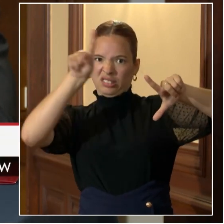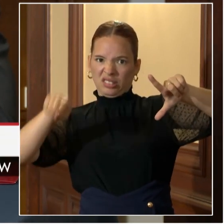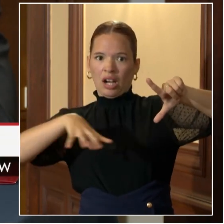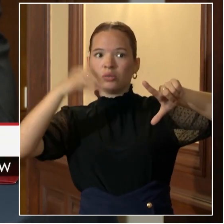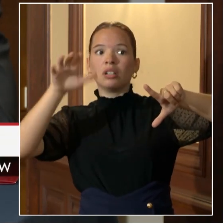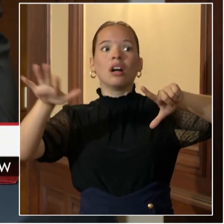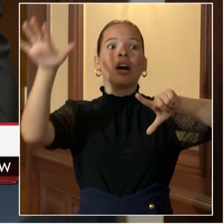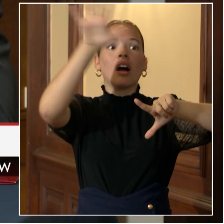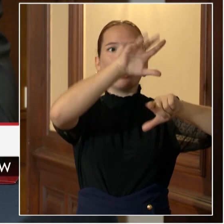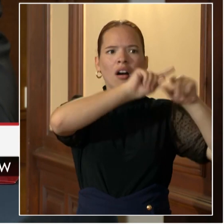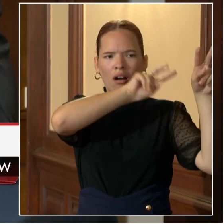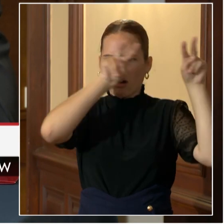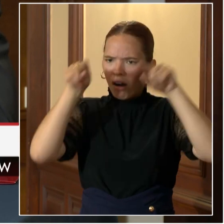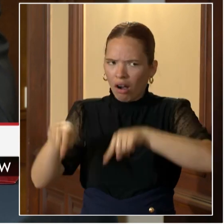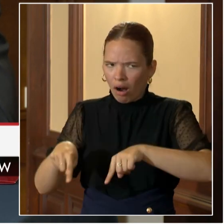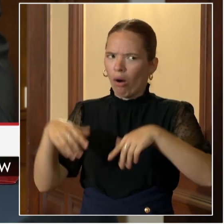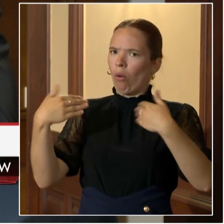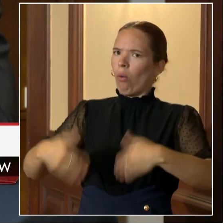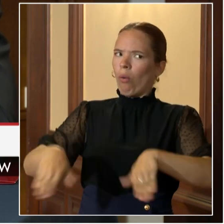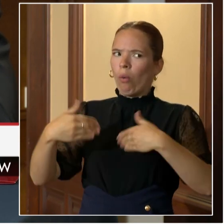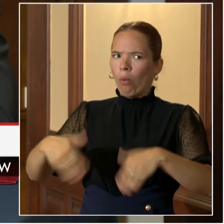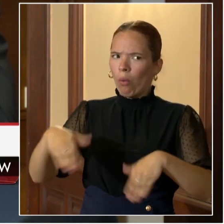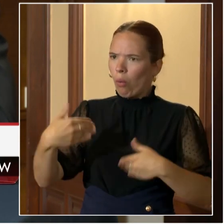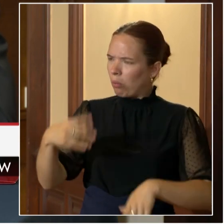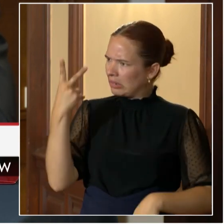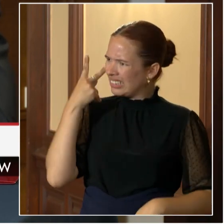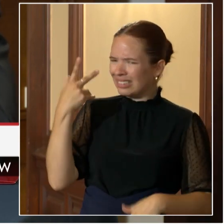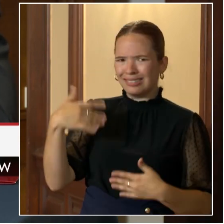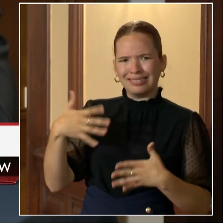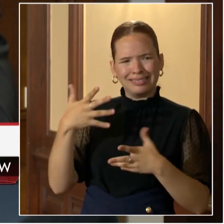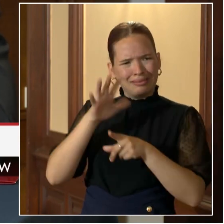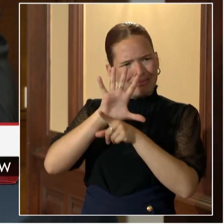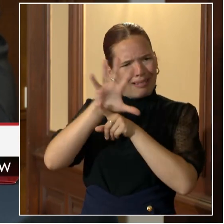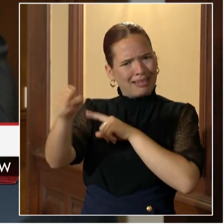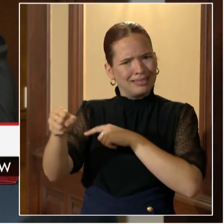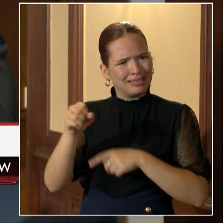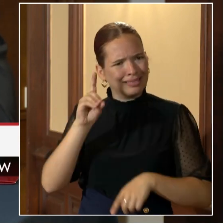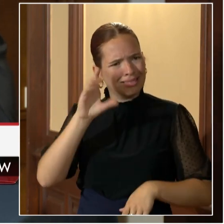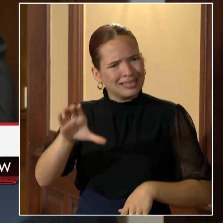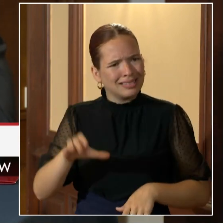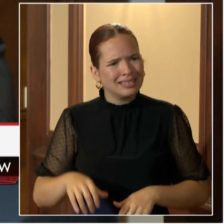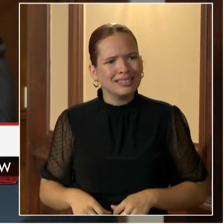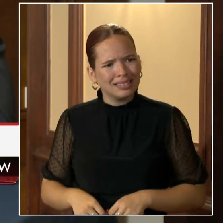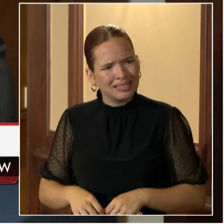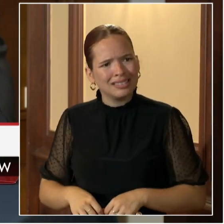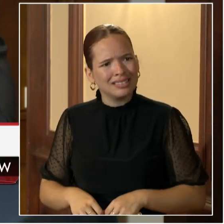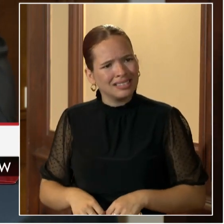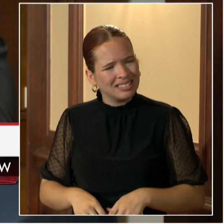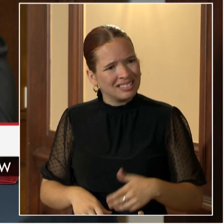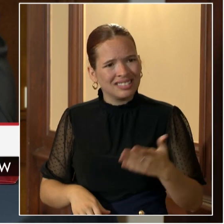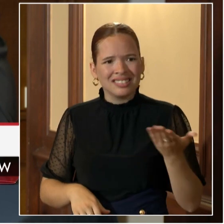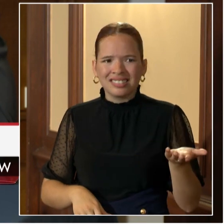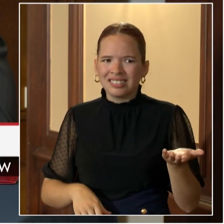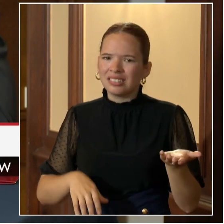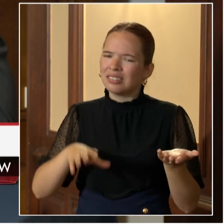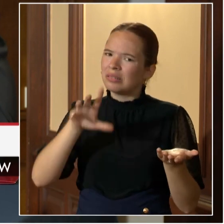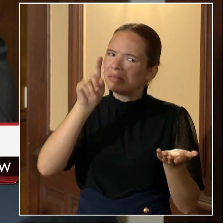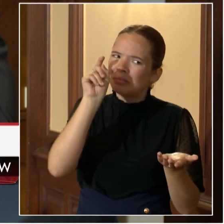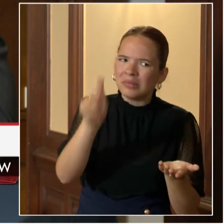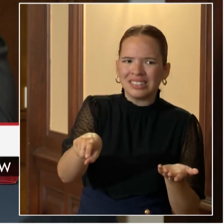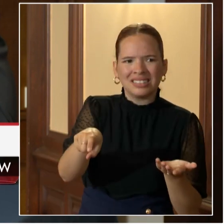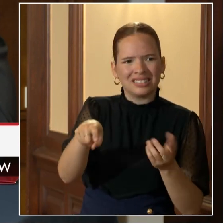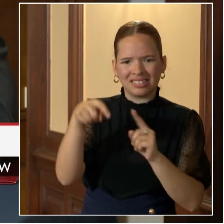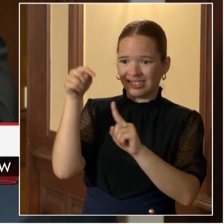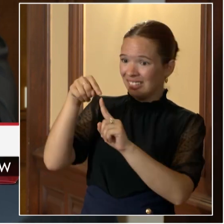show care and compassion for the things that they care about, like staying up, being a historical preserved area, making sure